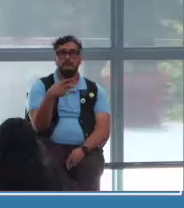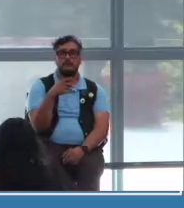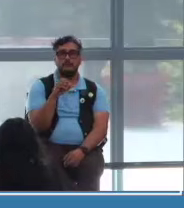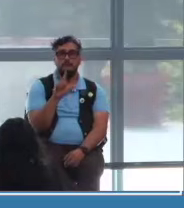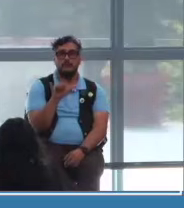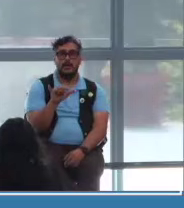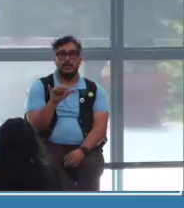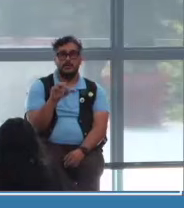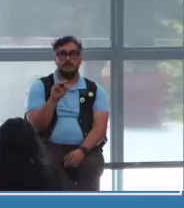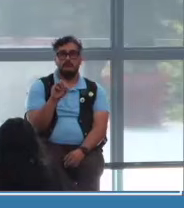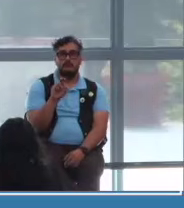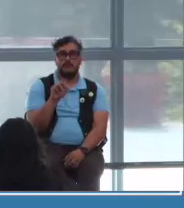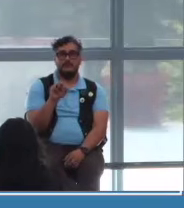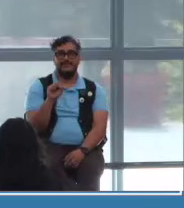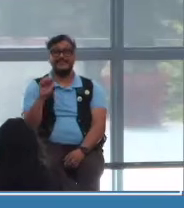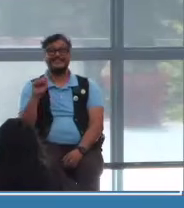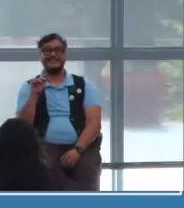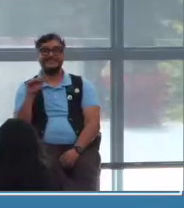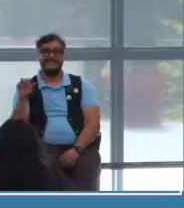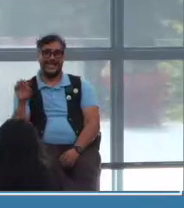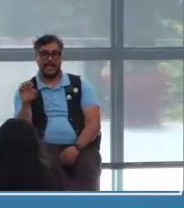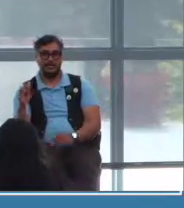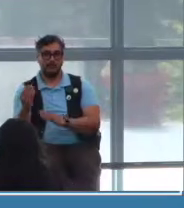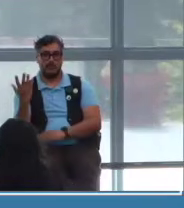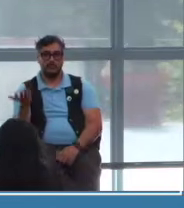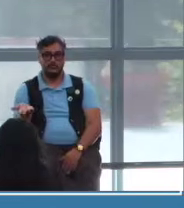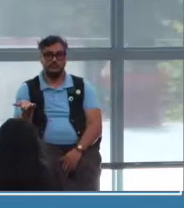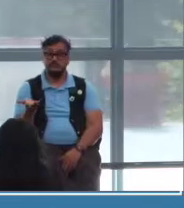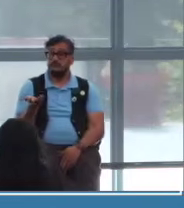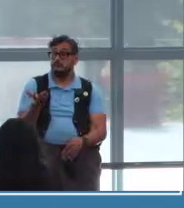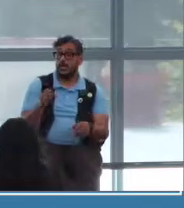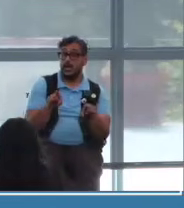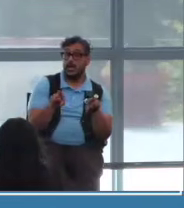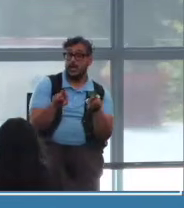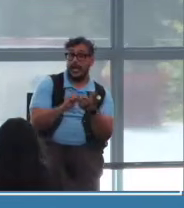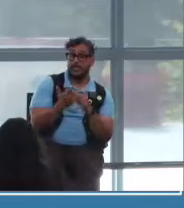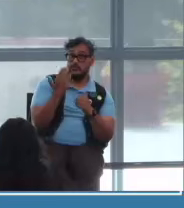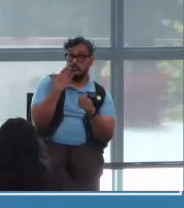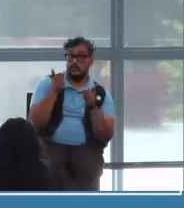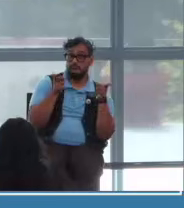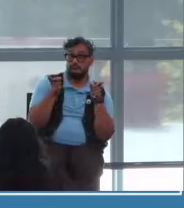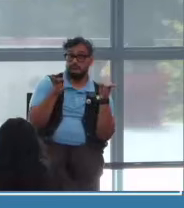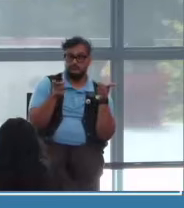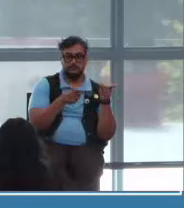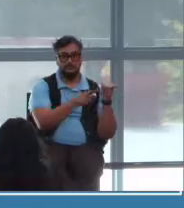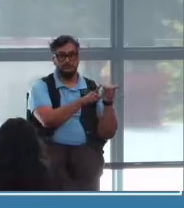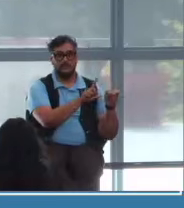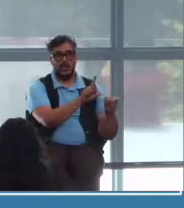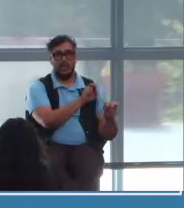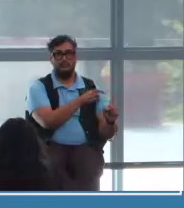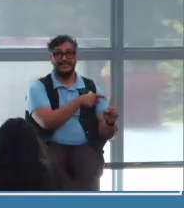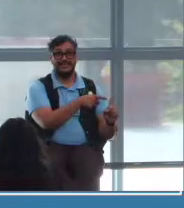polymorphous light eruption. One way to just differentiate it is that in lupus, the butterfly